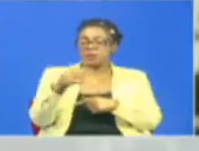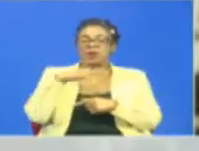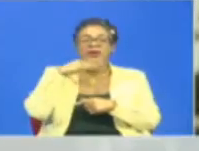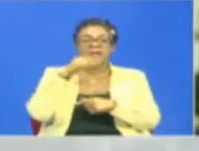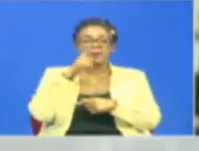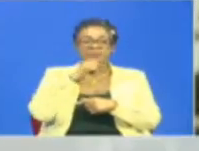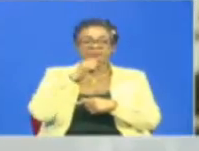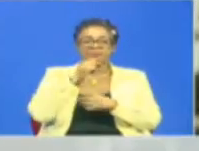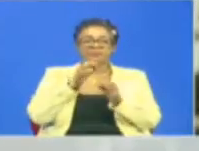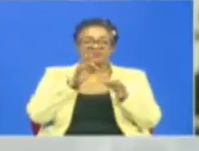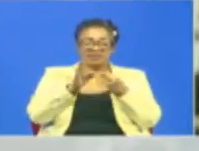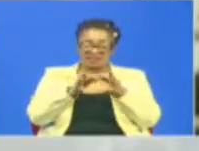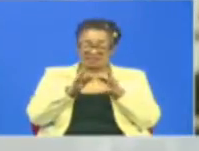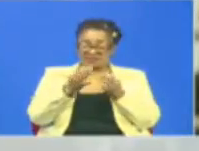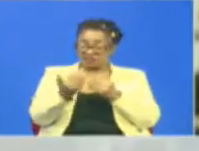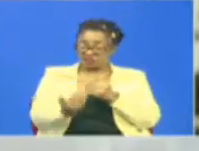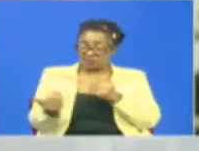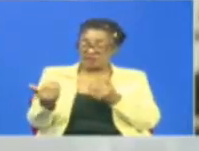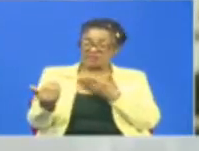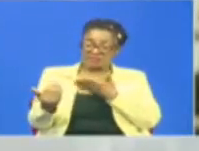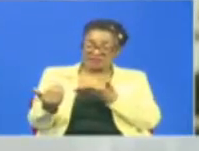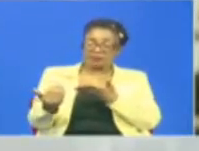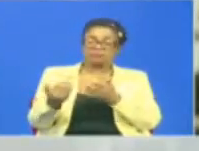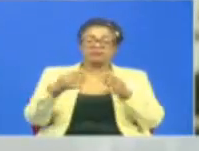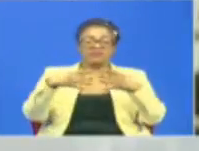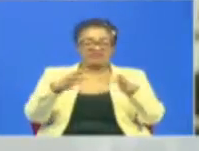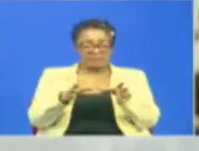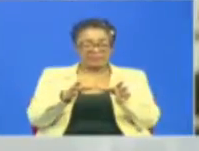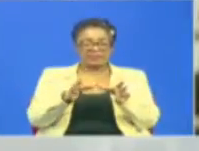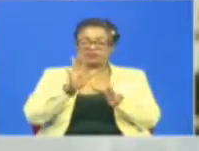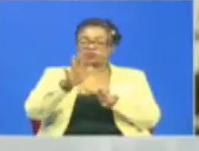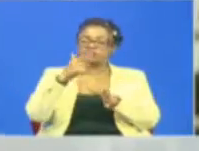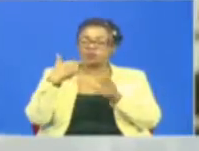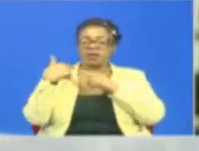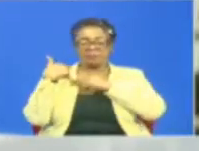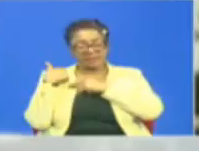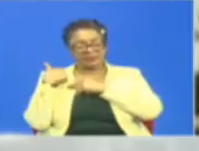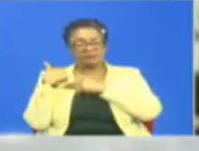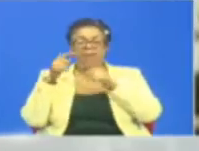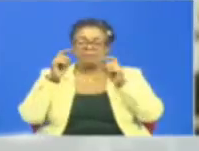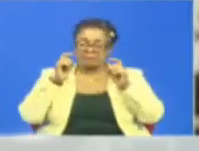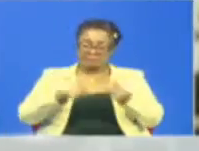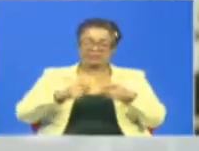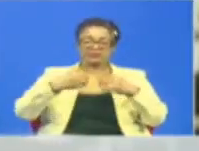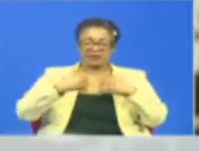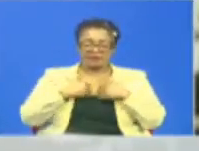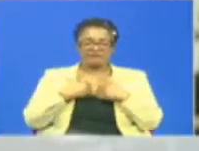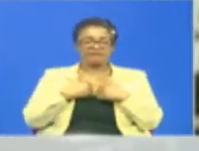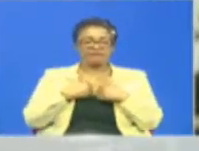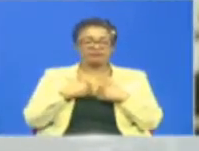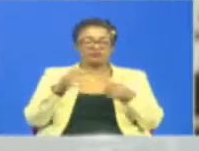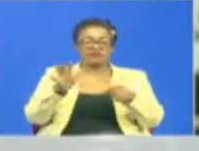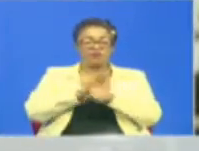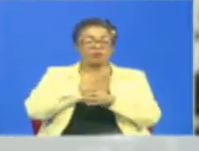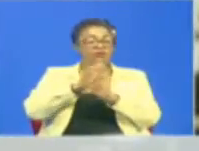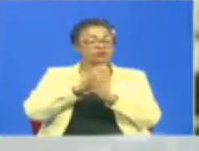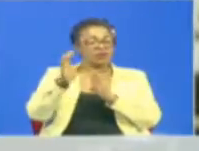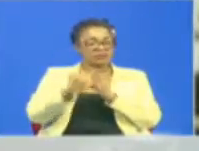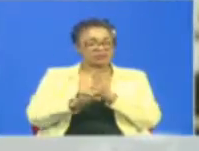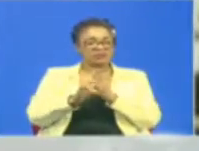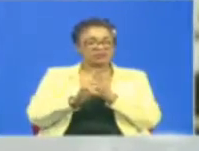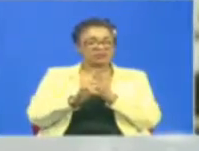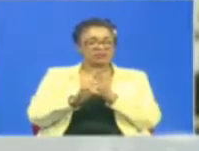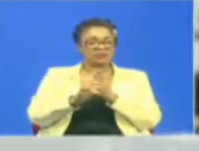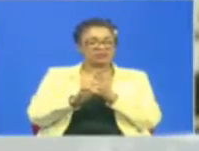these children that you are leaving behind, the family and those dependents, we need to have a robust insurance scheme to